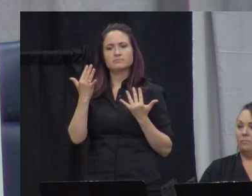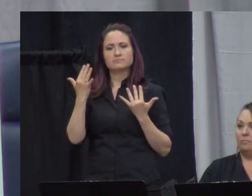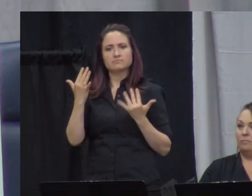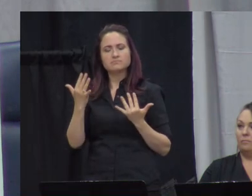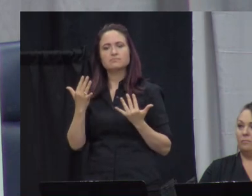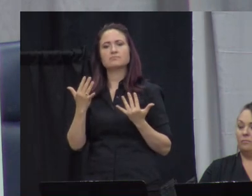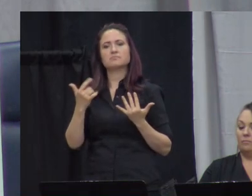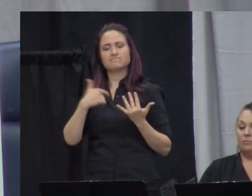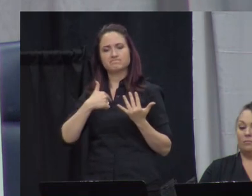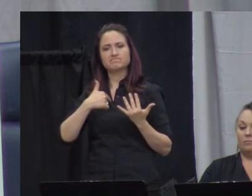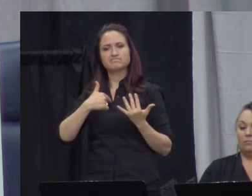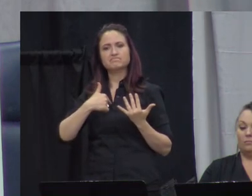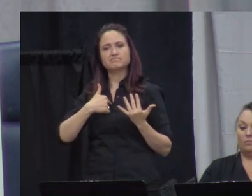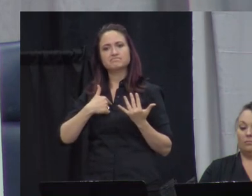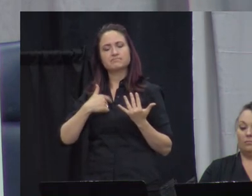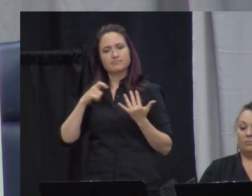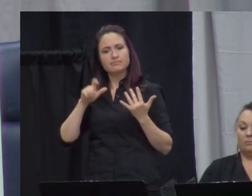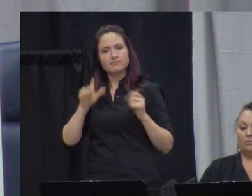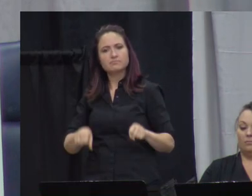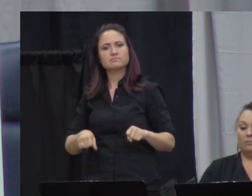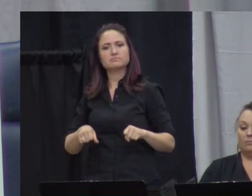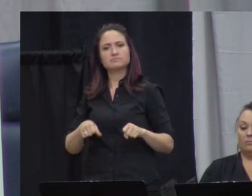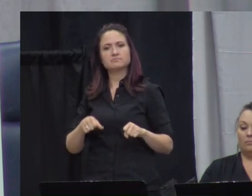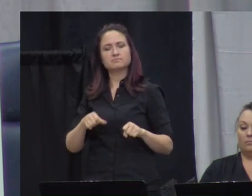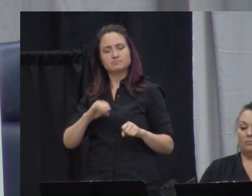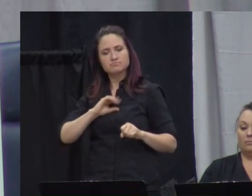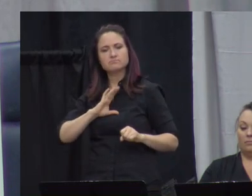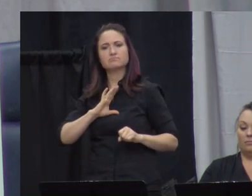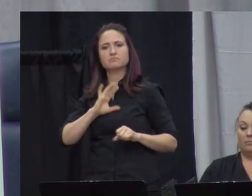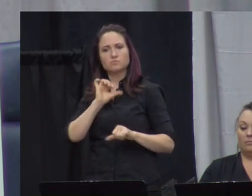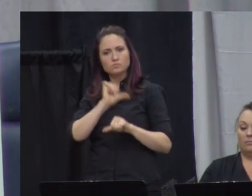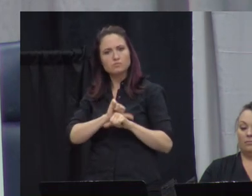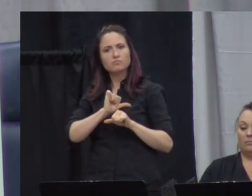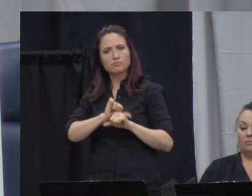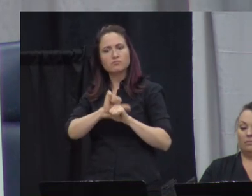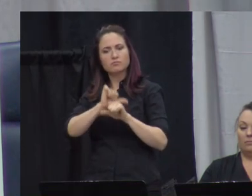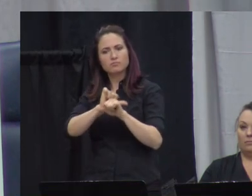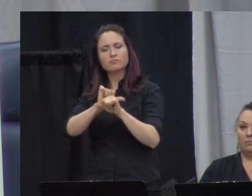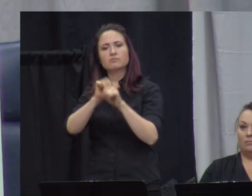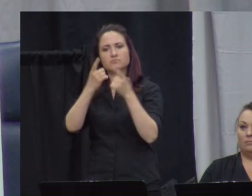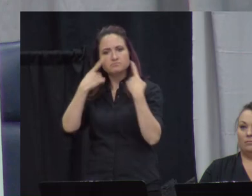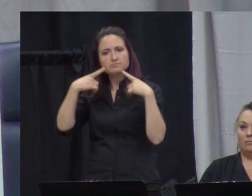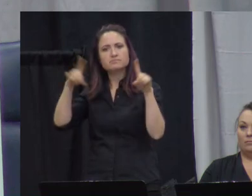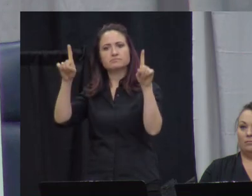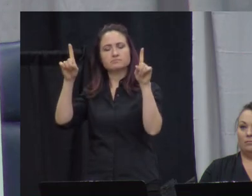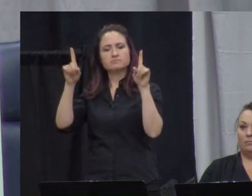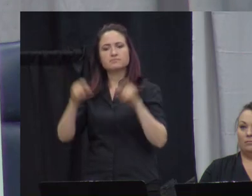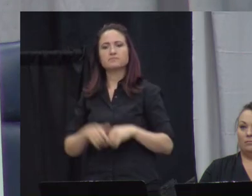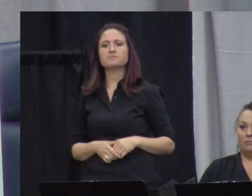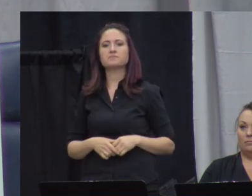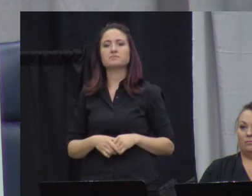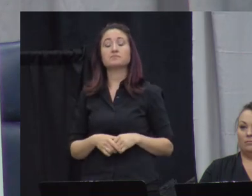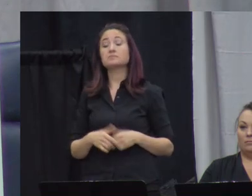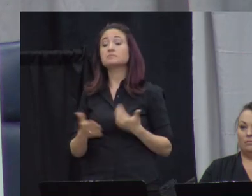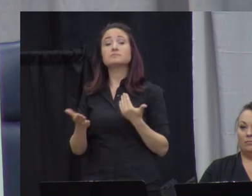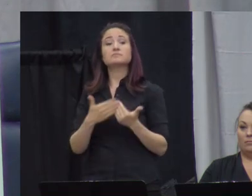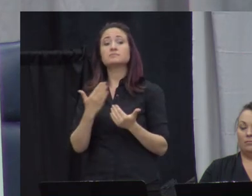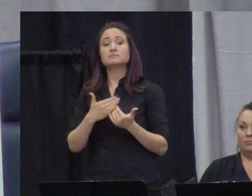the courage and work ethic to make it something real. Will it always be